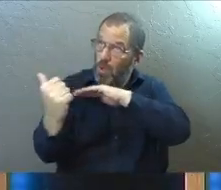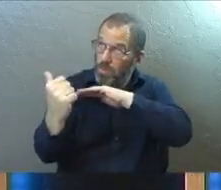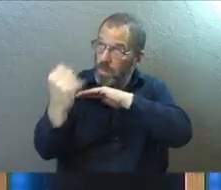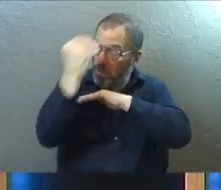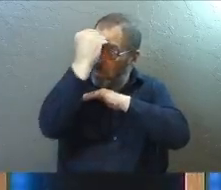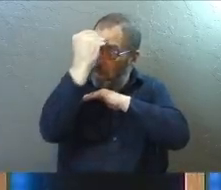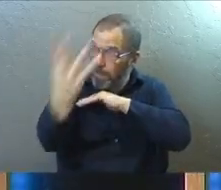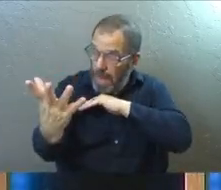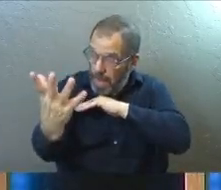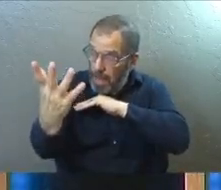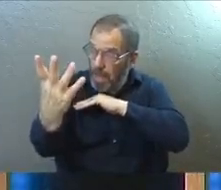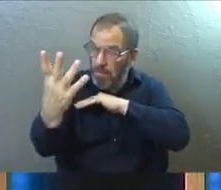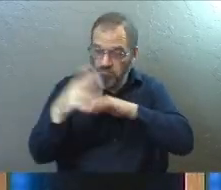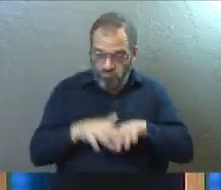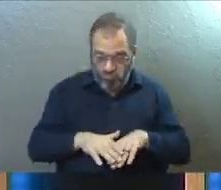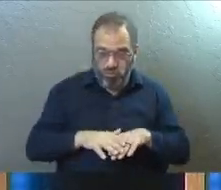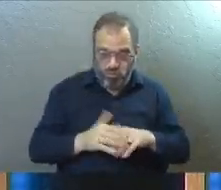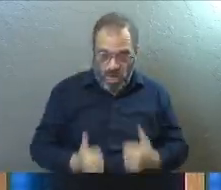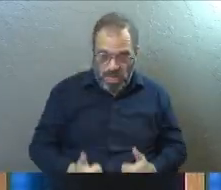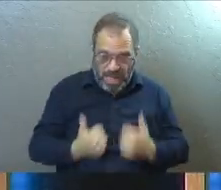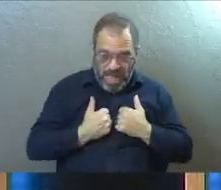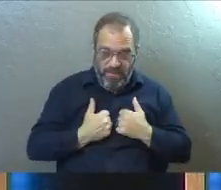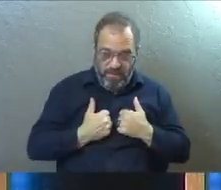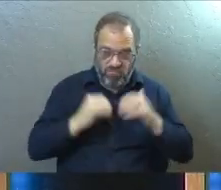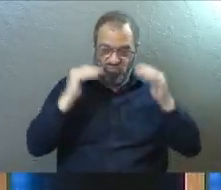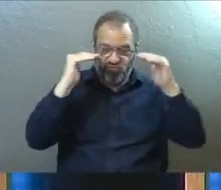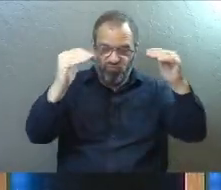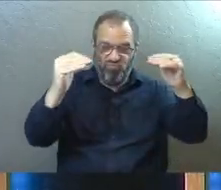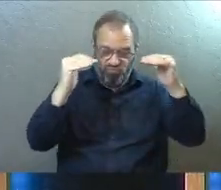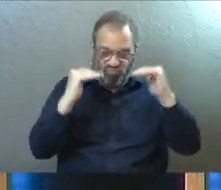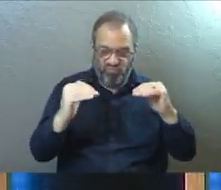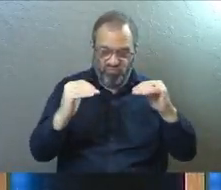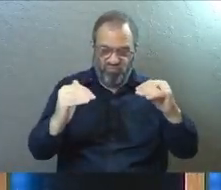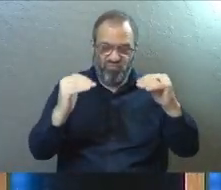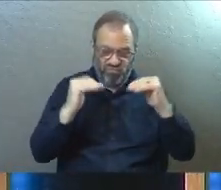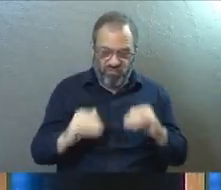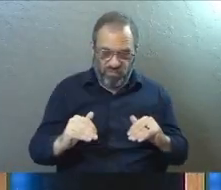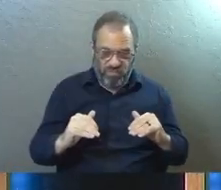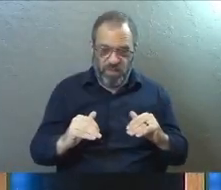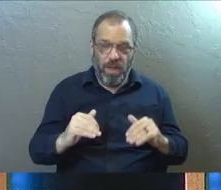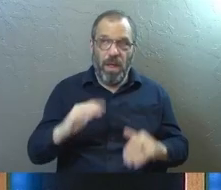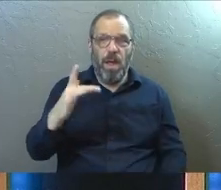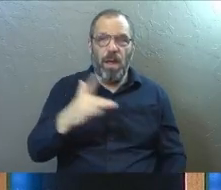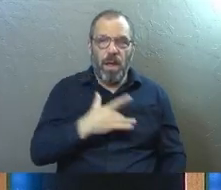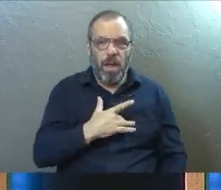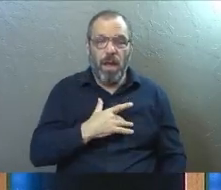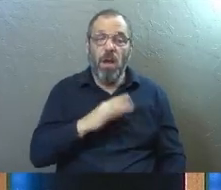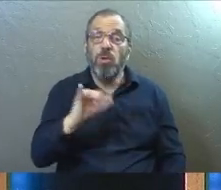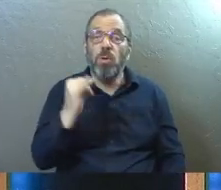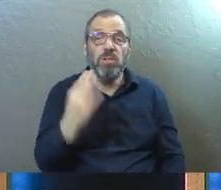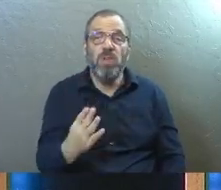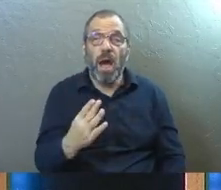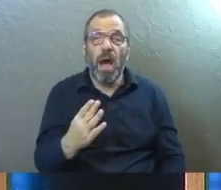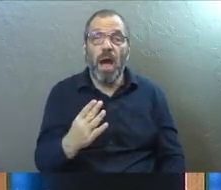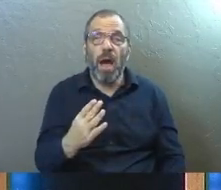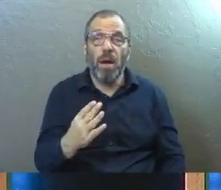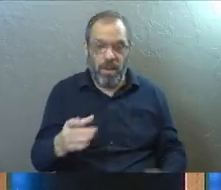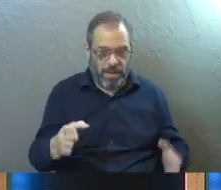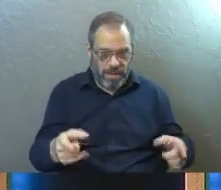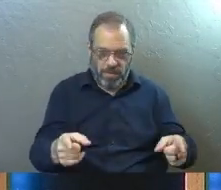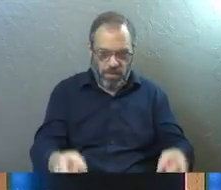to obedience. He calls me to take steps in this walk with him, right? And the thing that he laid in my heart was, your job is to raise the